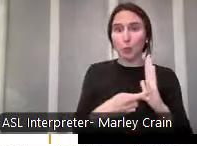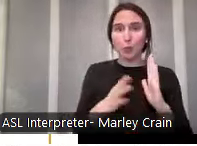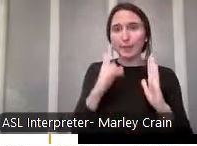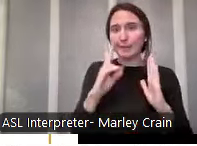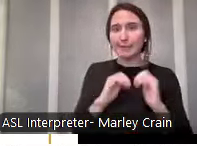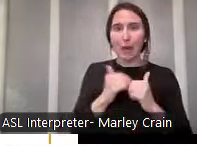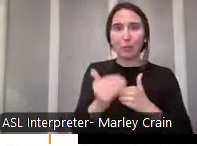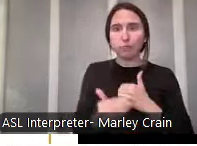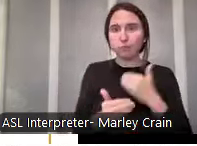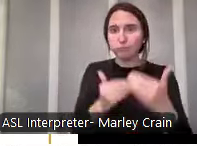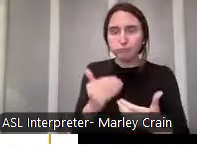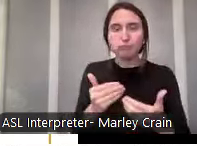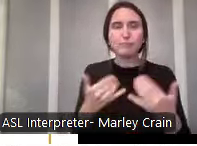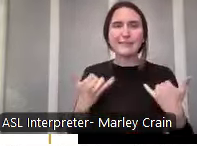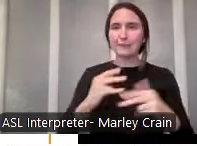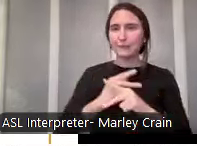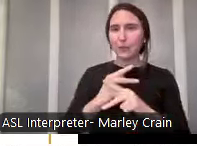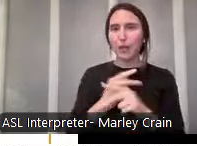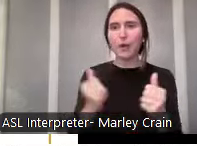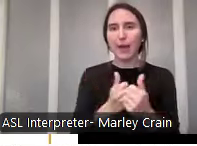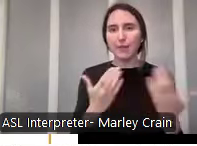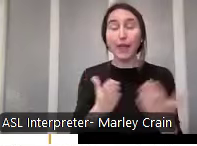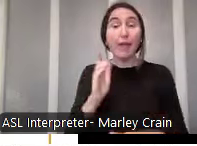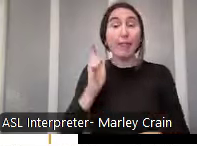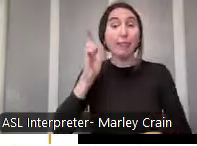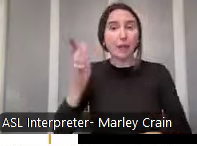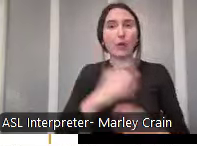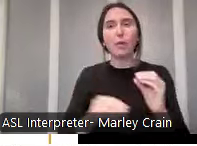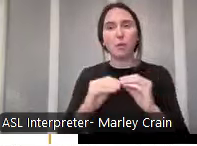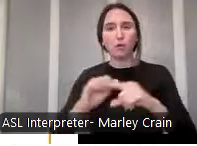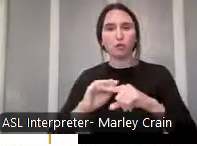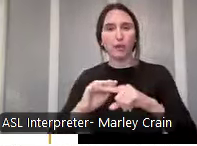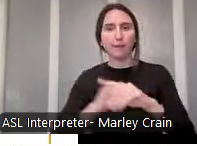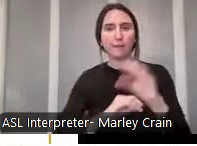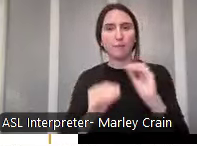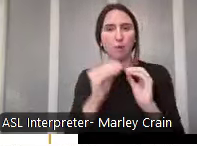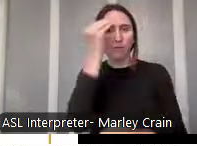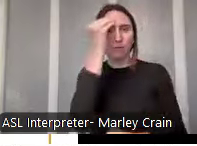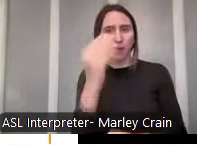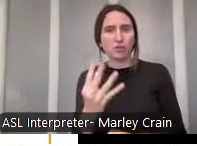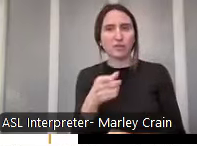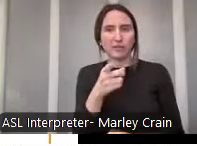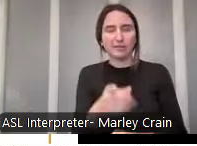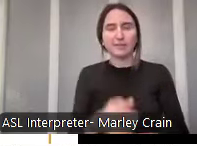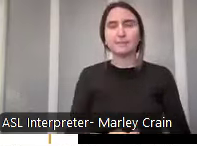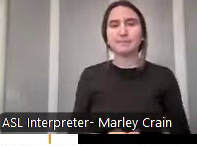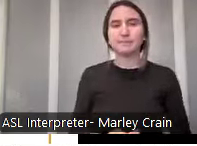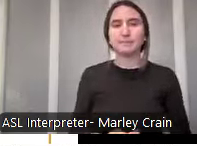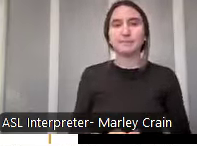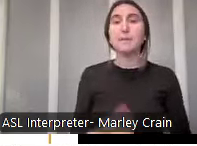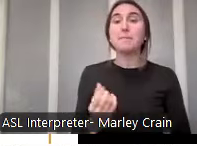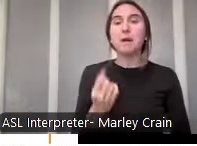how this is, actually playing out in schools. But our understanding is they have to have an exception for a